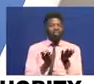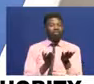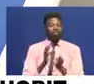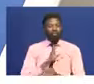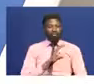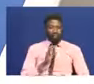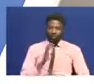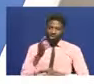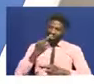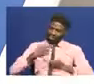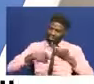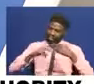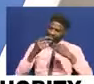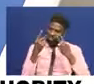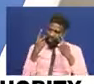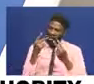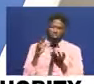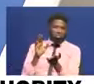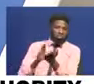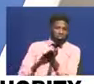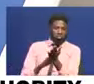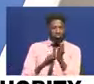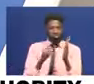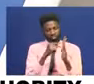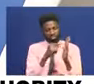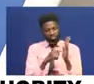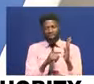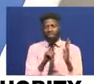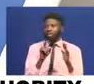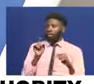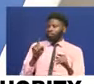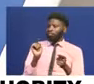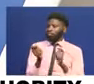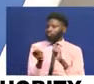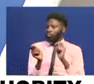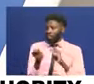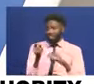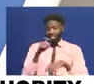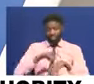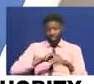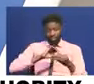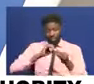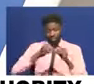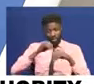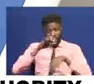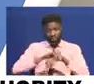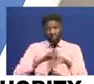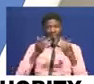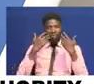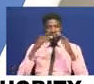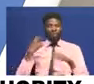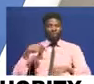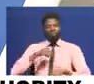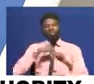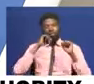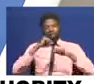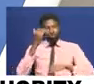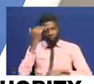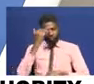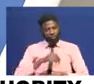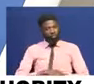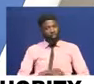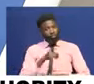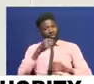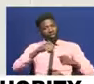you know what, based on what these guys recommended, we think you need to adjust it this way. When that number comes out, then is when now we come back. As the chair of SHA, yes.